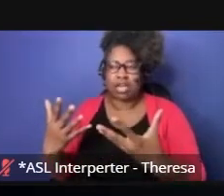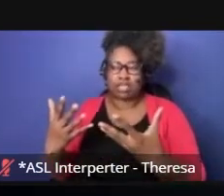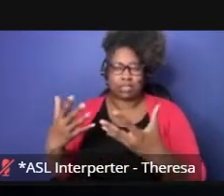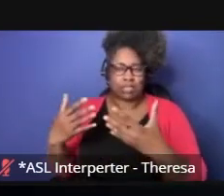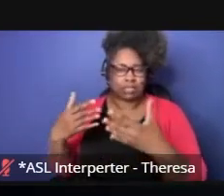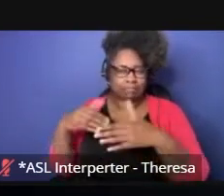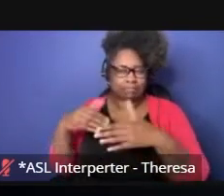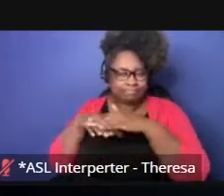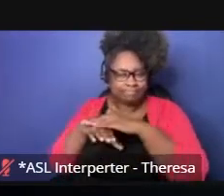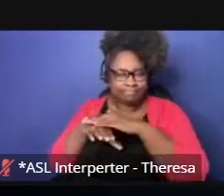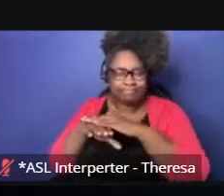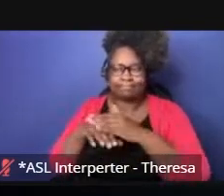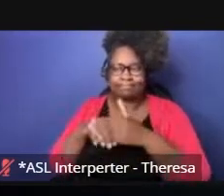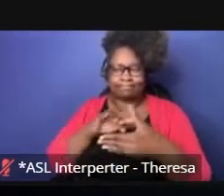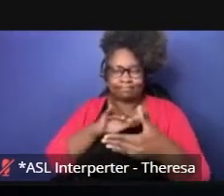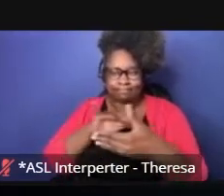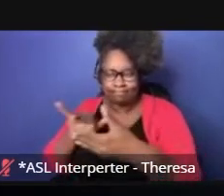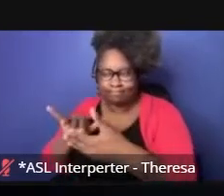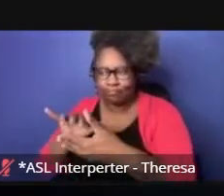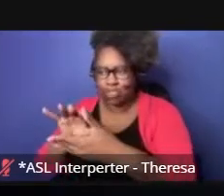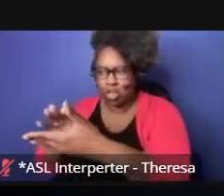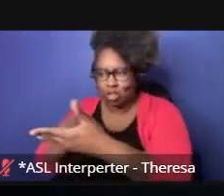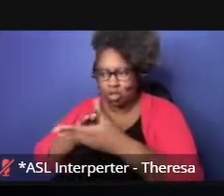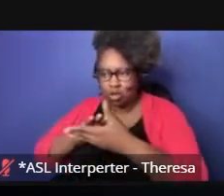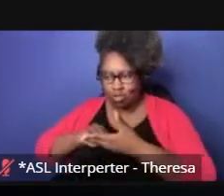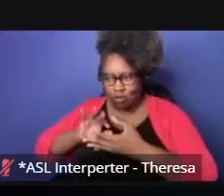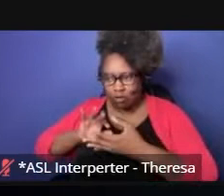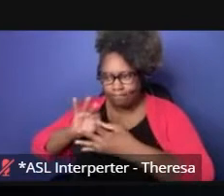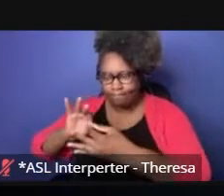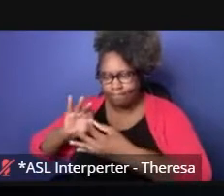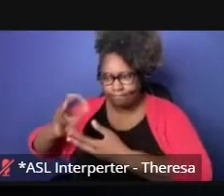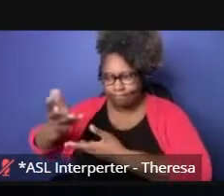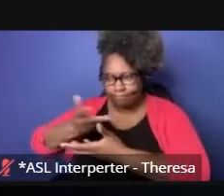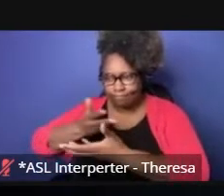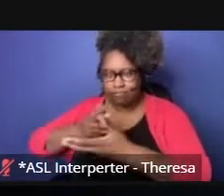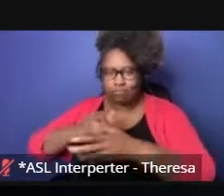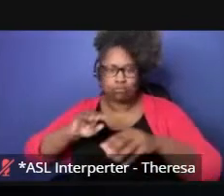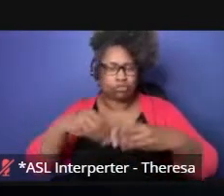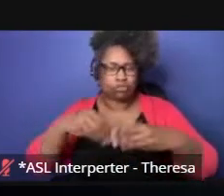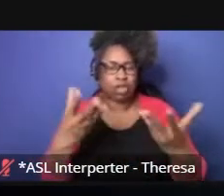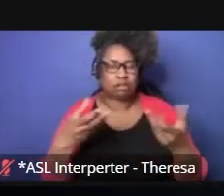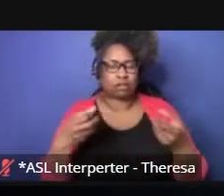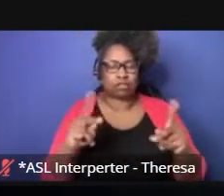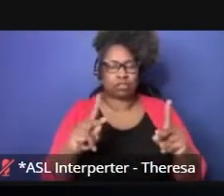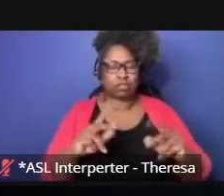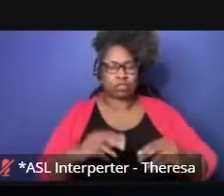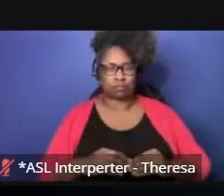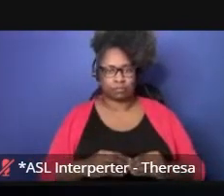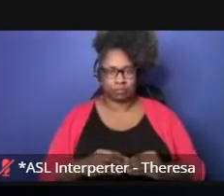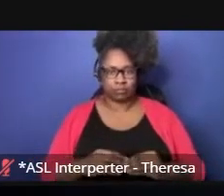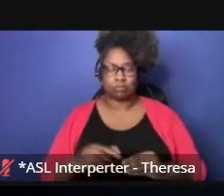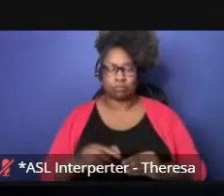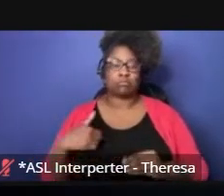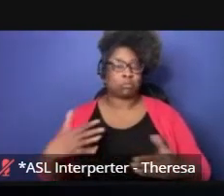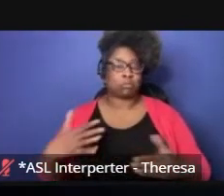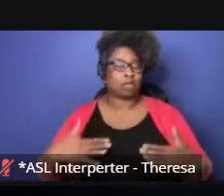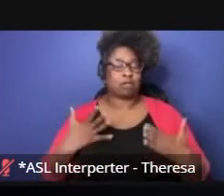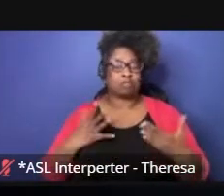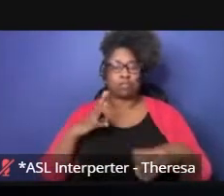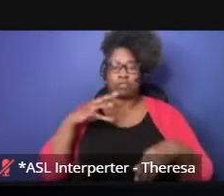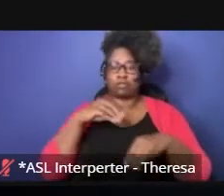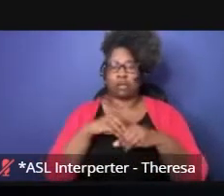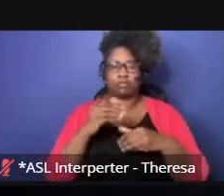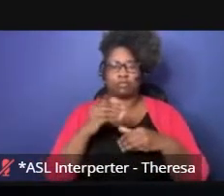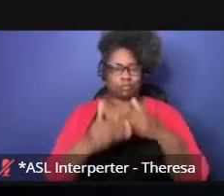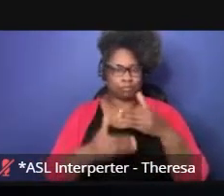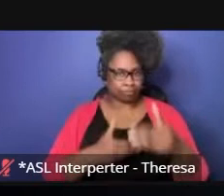we're learning about each other and we're providing those opportunities. So moving forward, really happy to be part of this process, really proud that